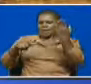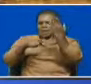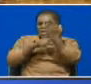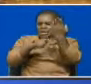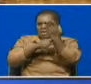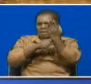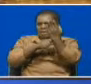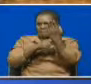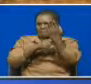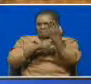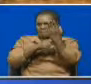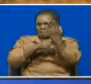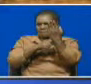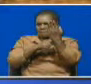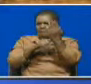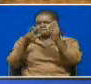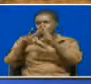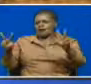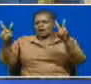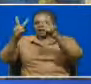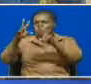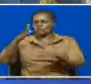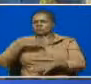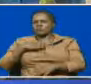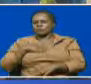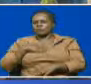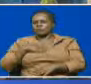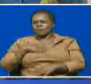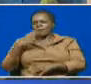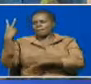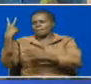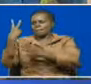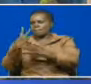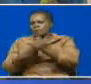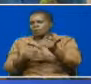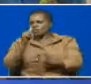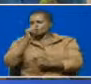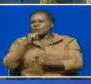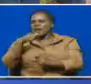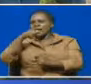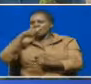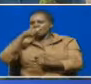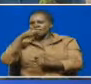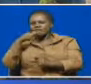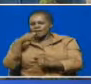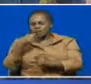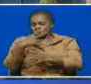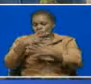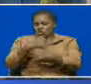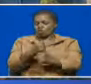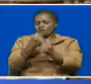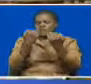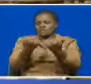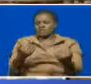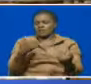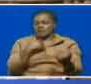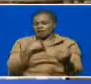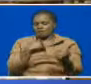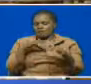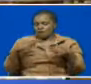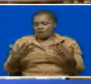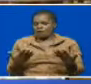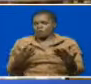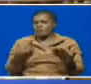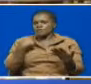itself is an acronym for the values we stand for. The couple's secret to this unwavering confidence in their children is what